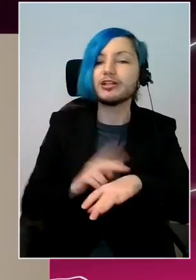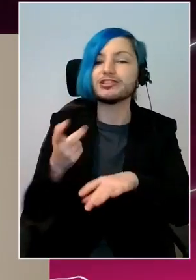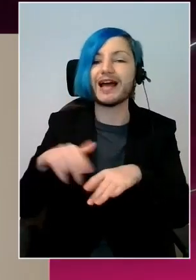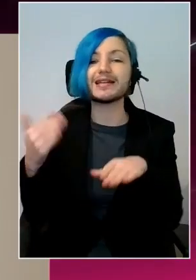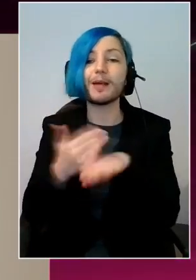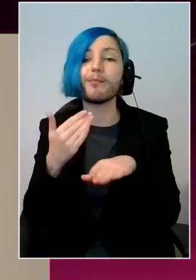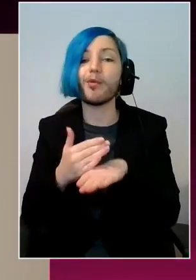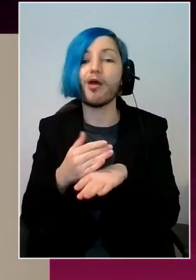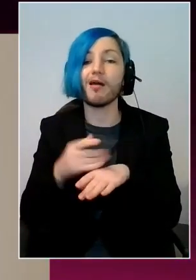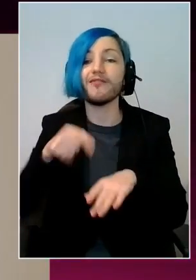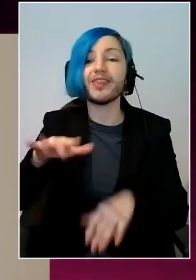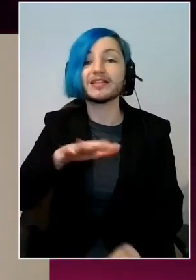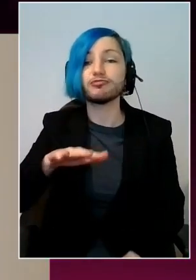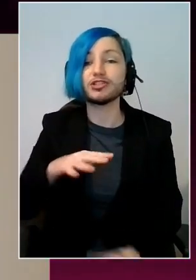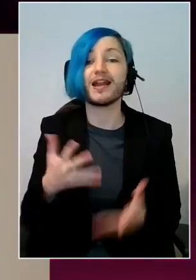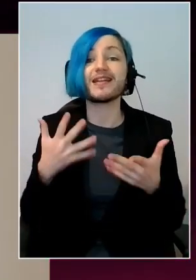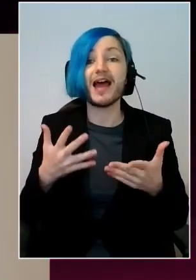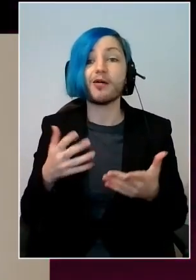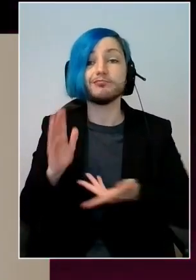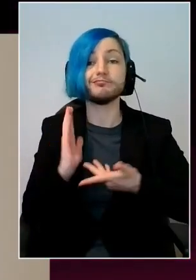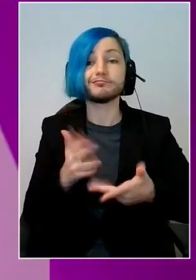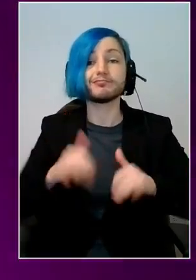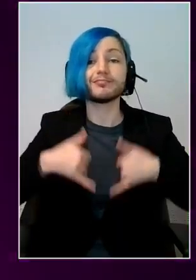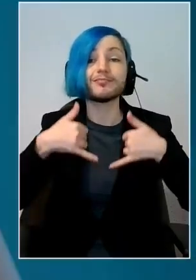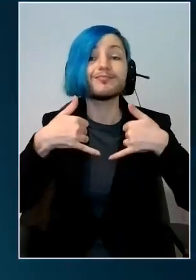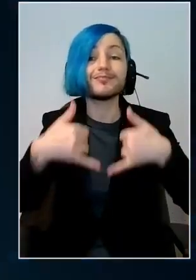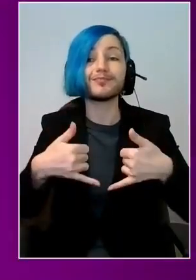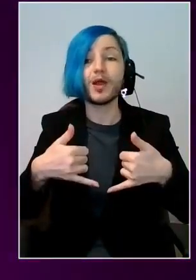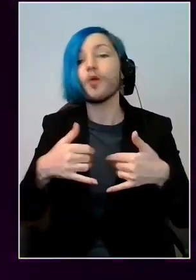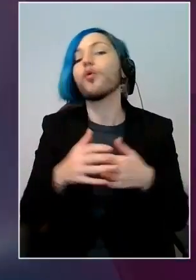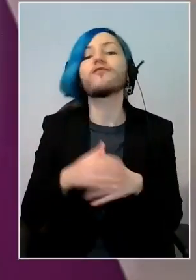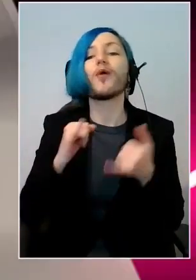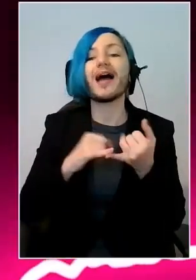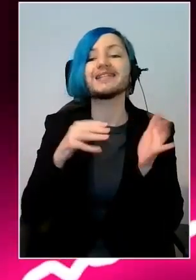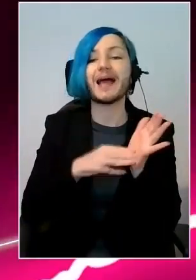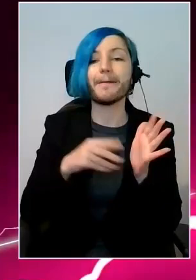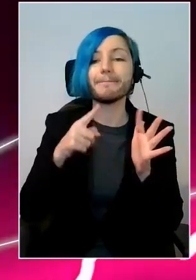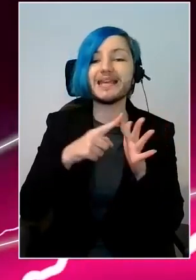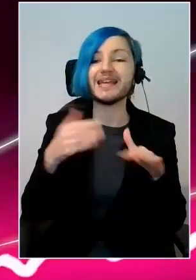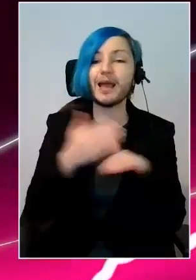now present the award for SME Employer of the Year.